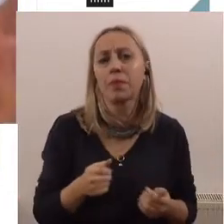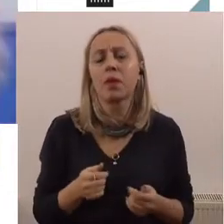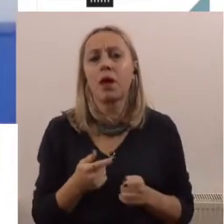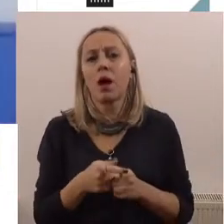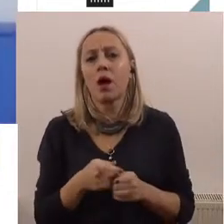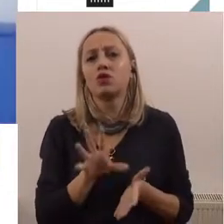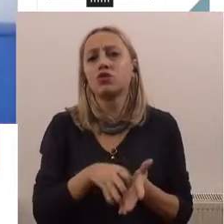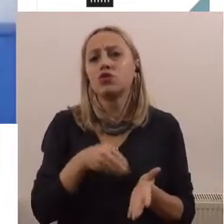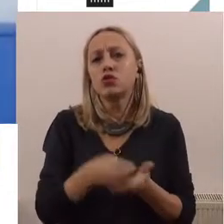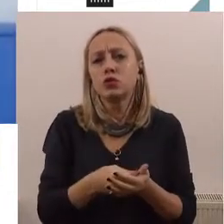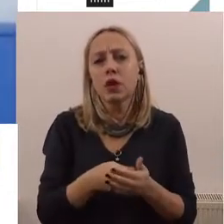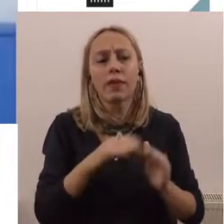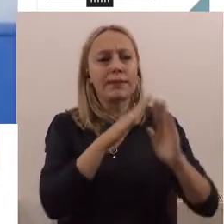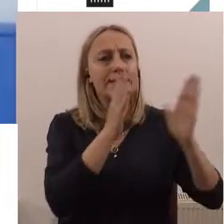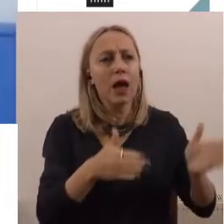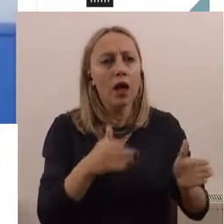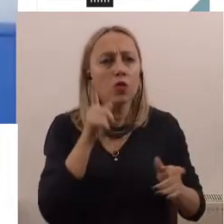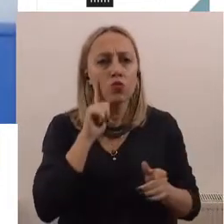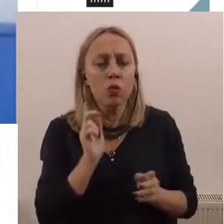how's the building?